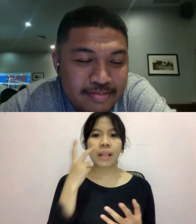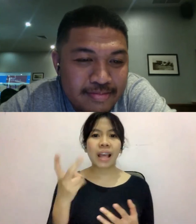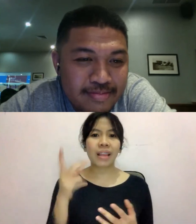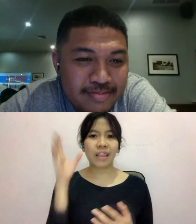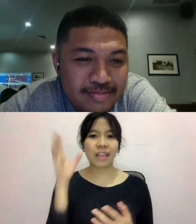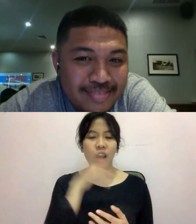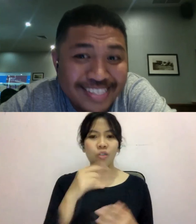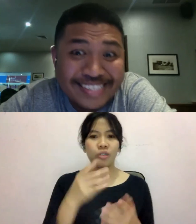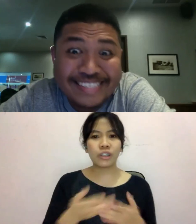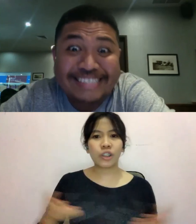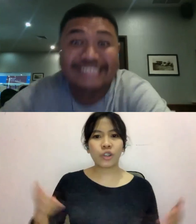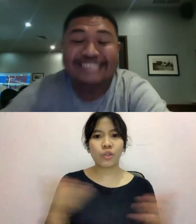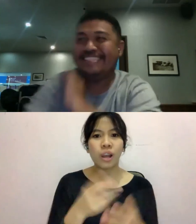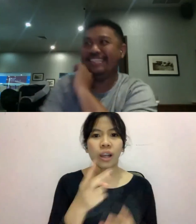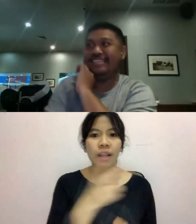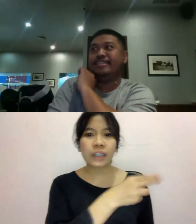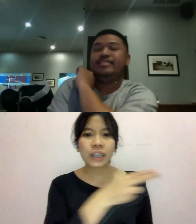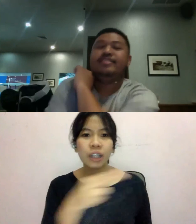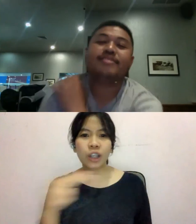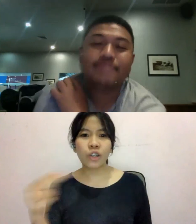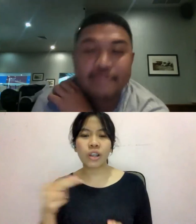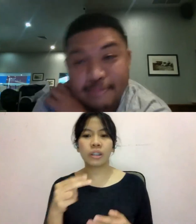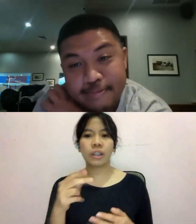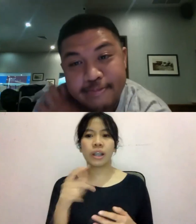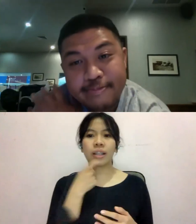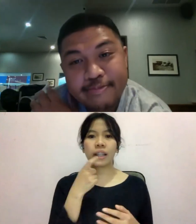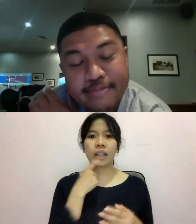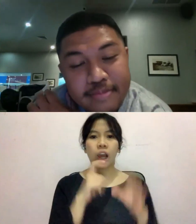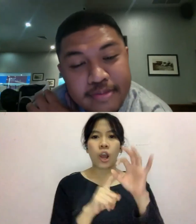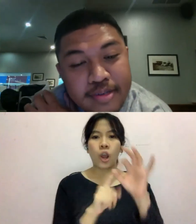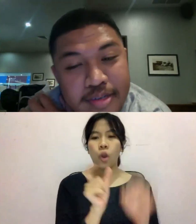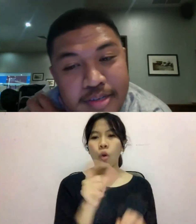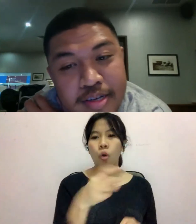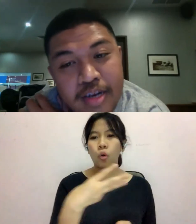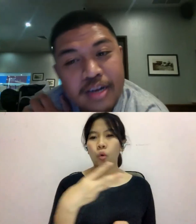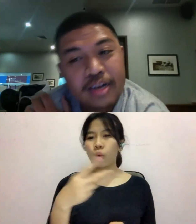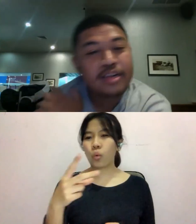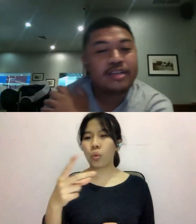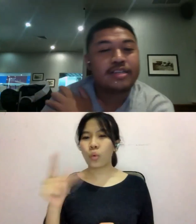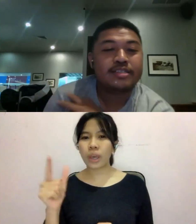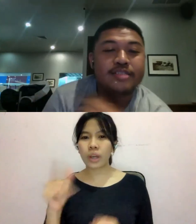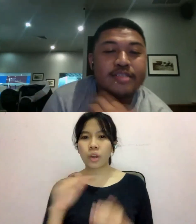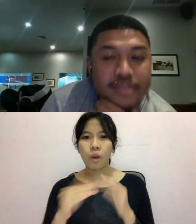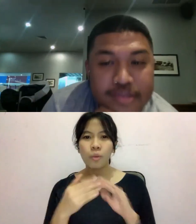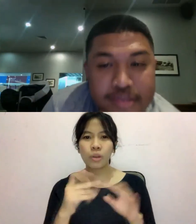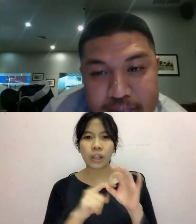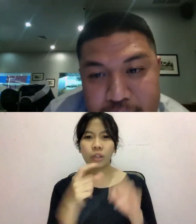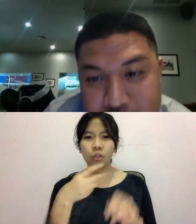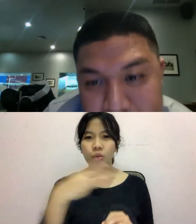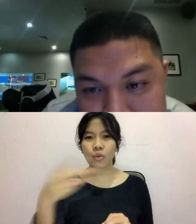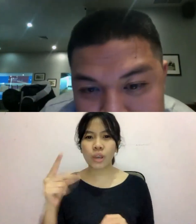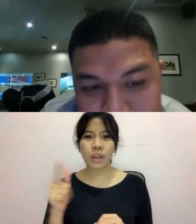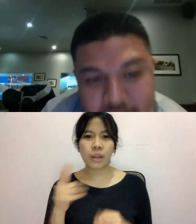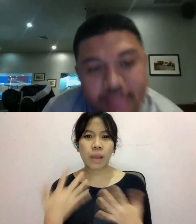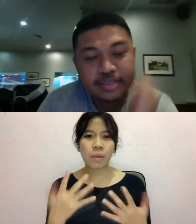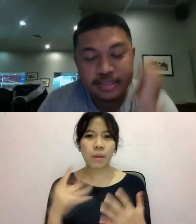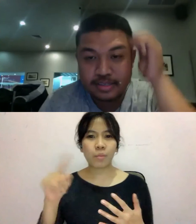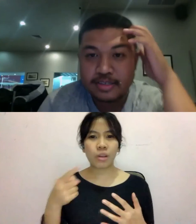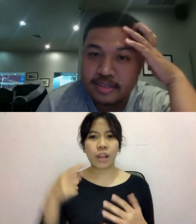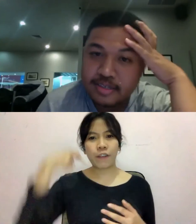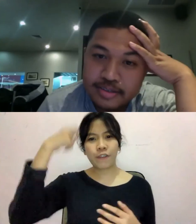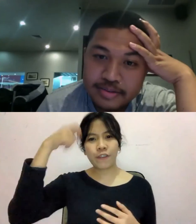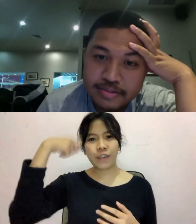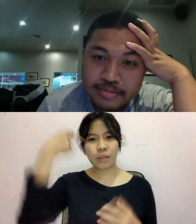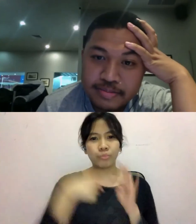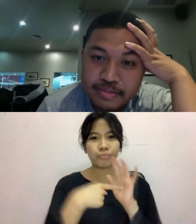here? Who wants to go first? I'll start. I think this is a suitable question